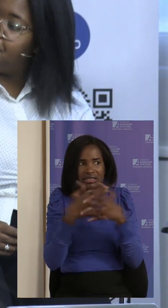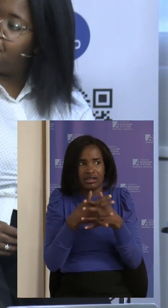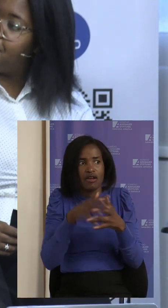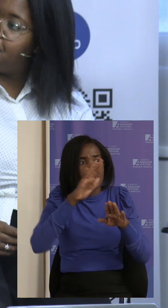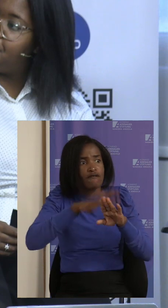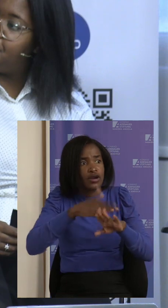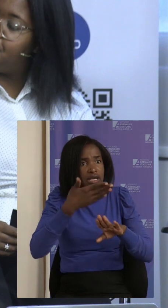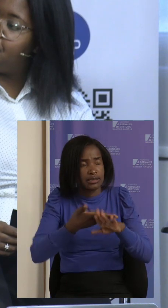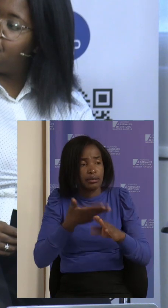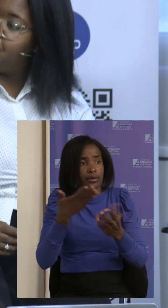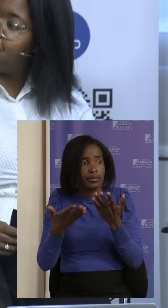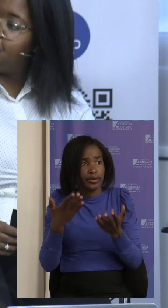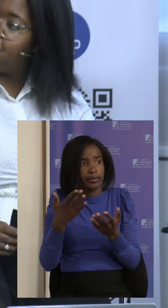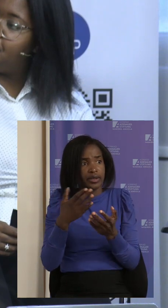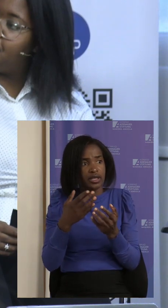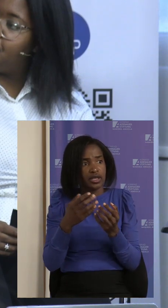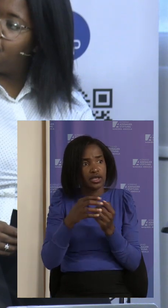at the